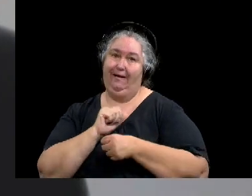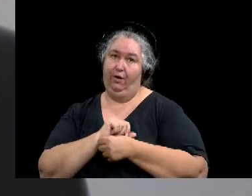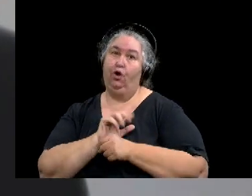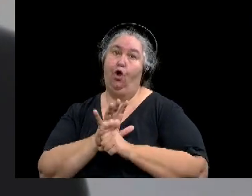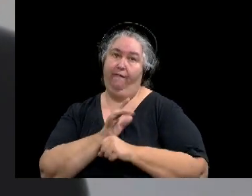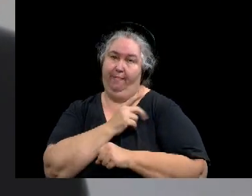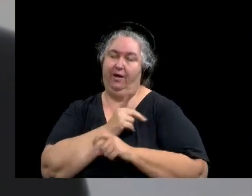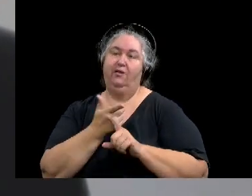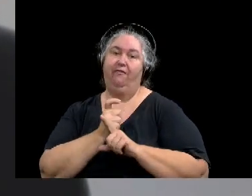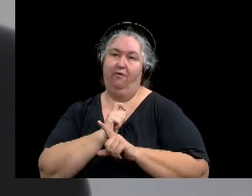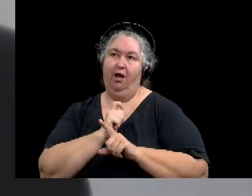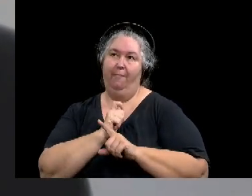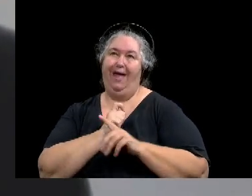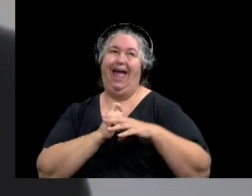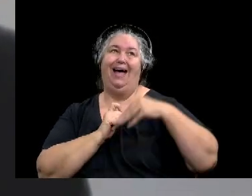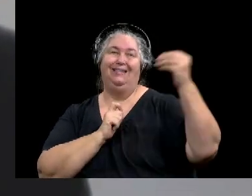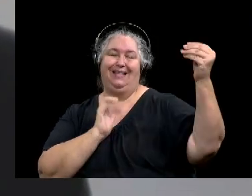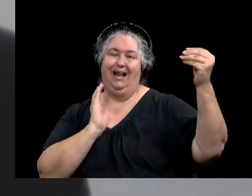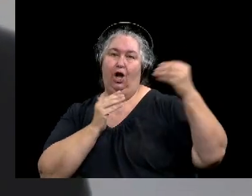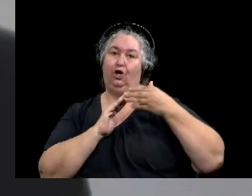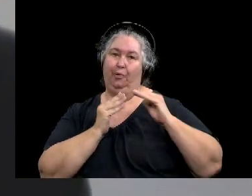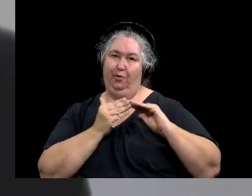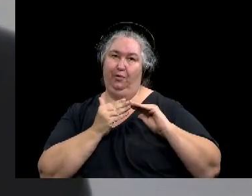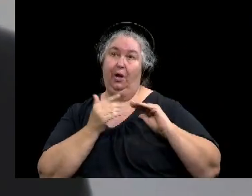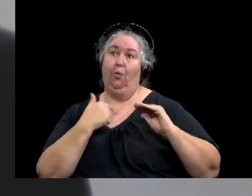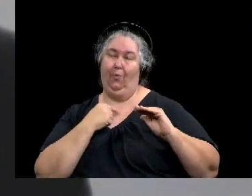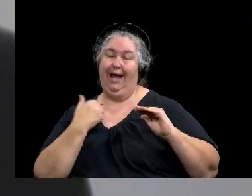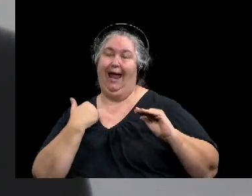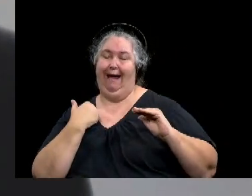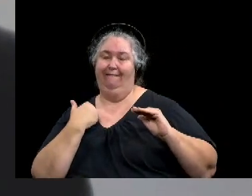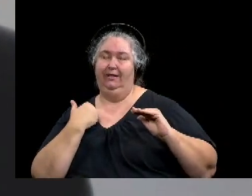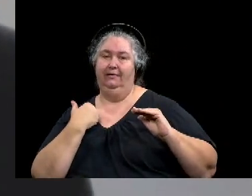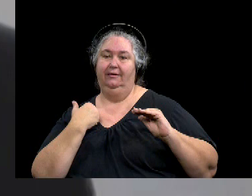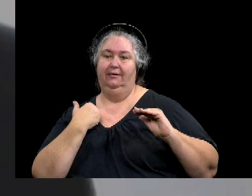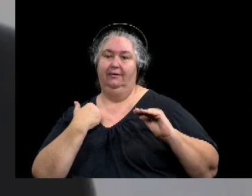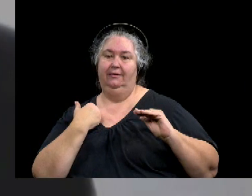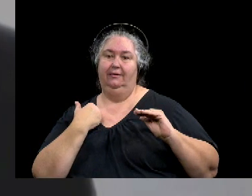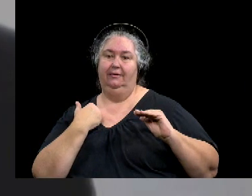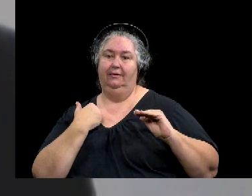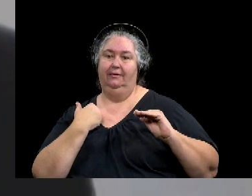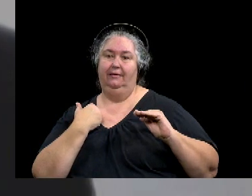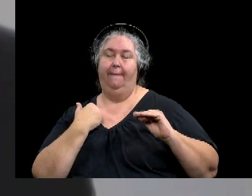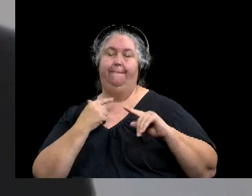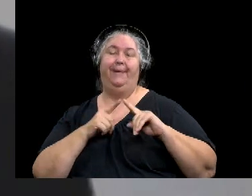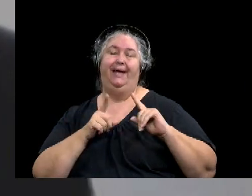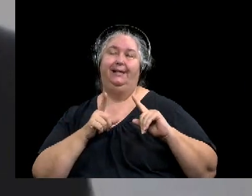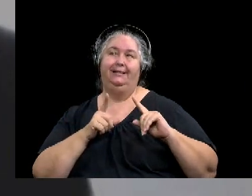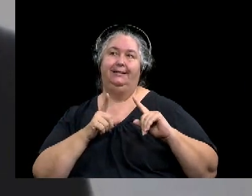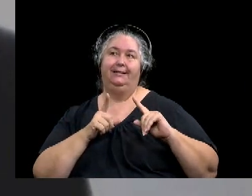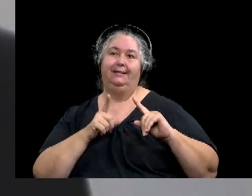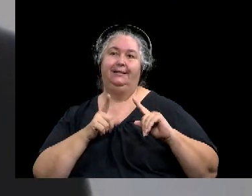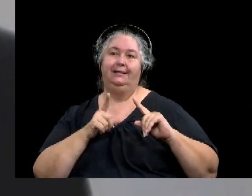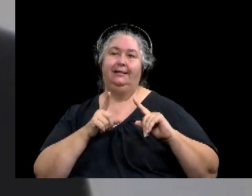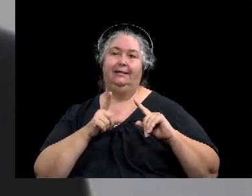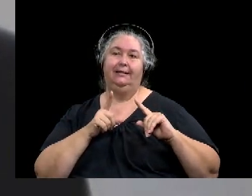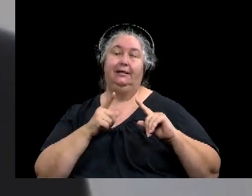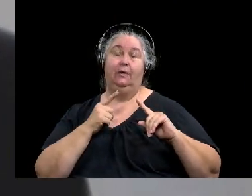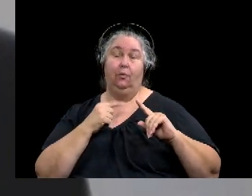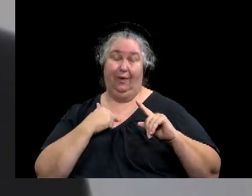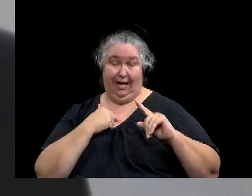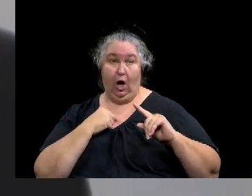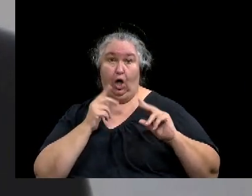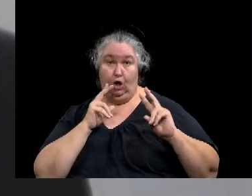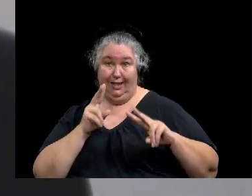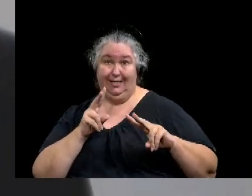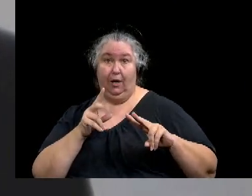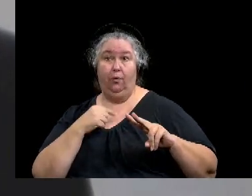from outside of our community, outside of our service area, but it is an issue that we are taking seriously, that